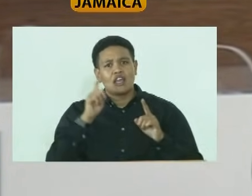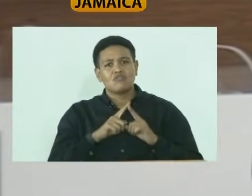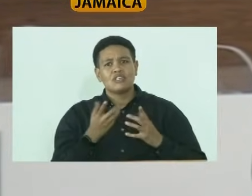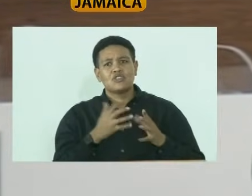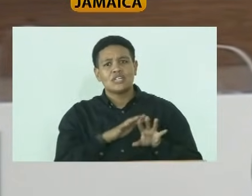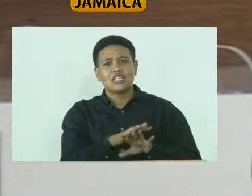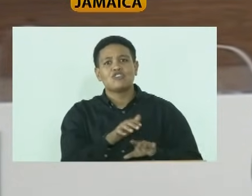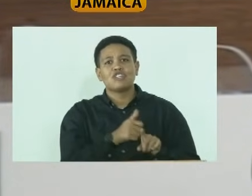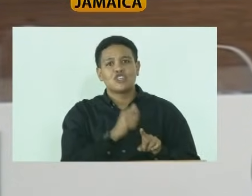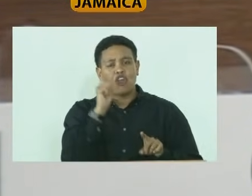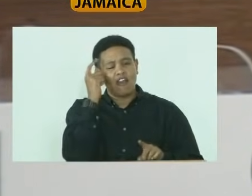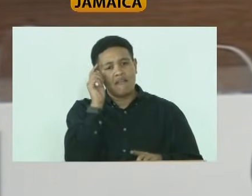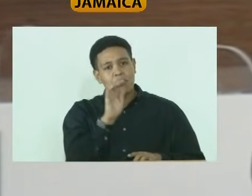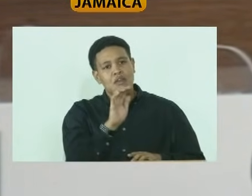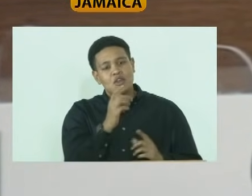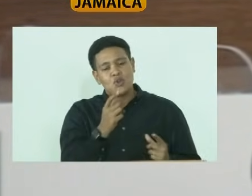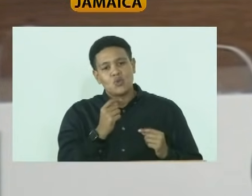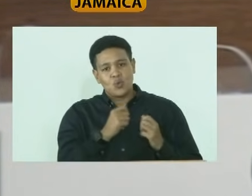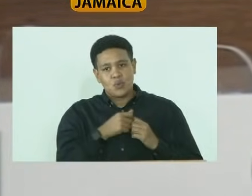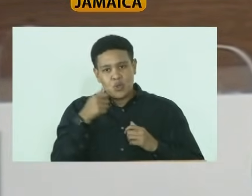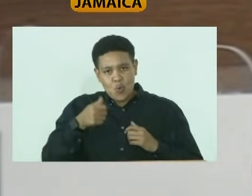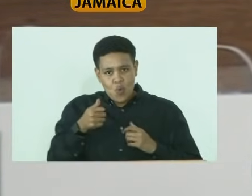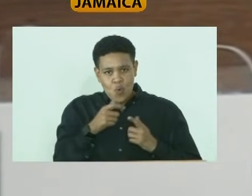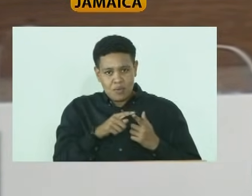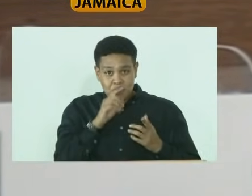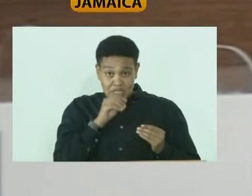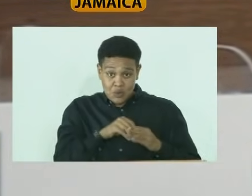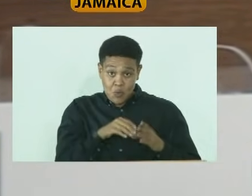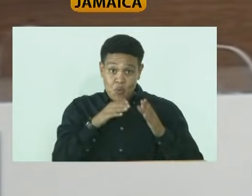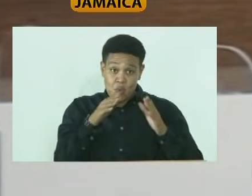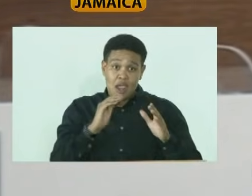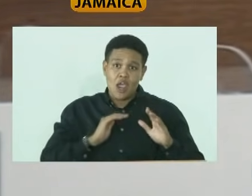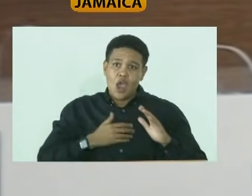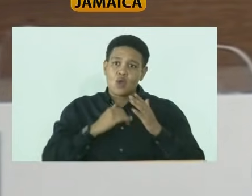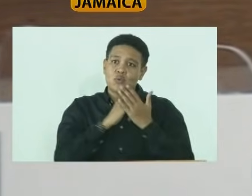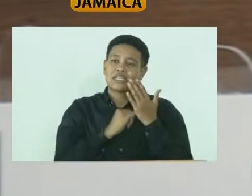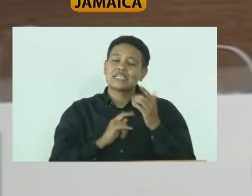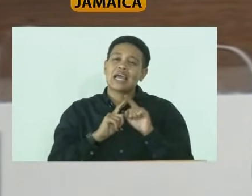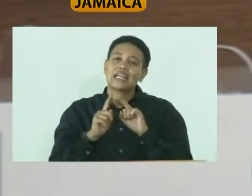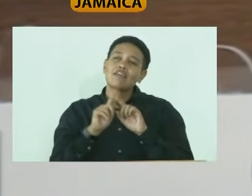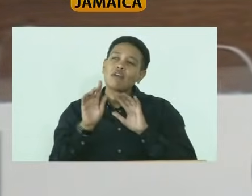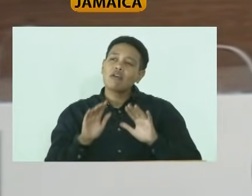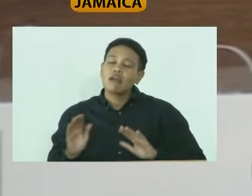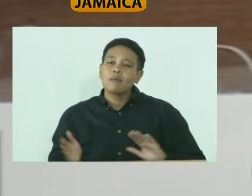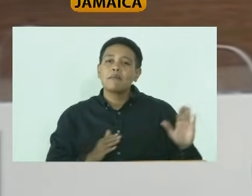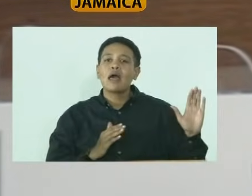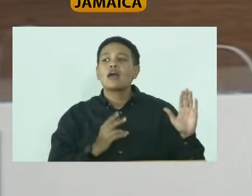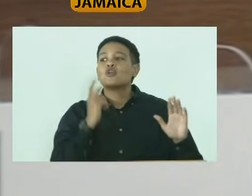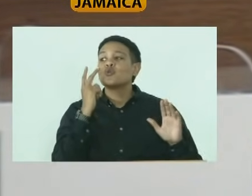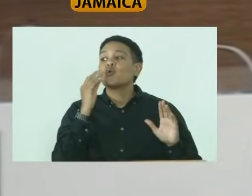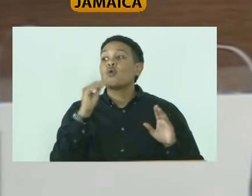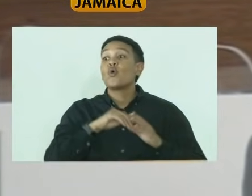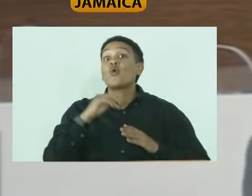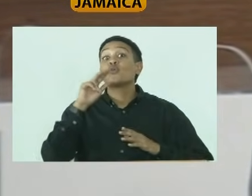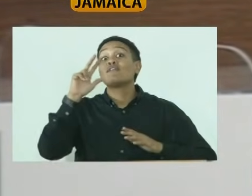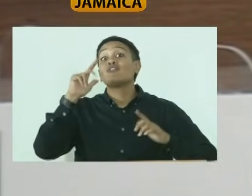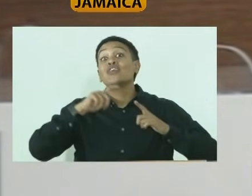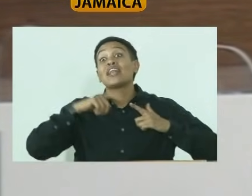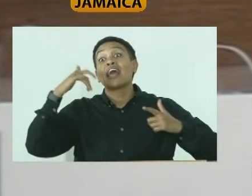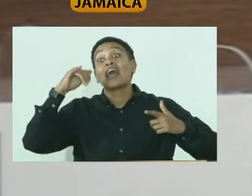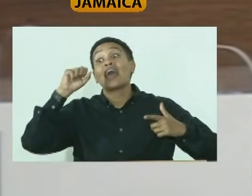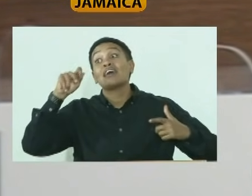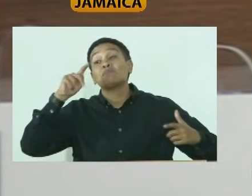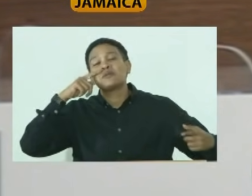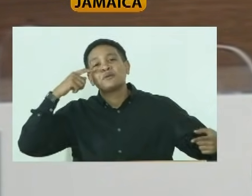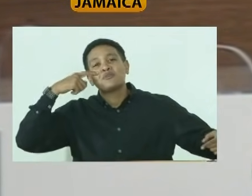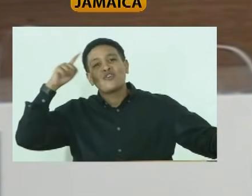government's network with their own and in the manner in which we have designed our various initiatives. 2 of the 3 largest ISPs have been